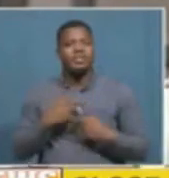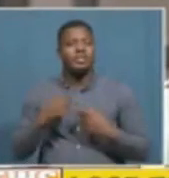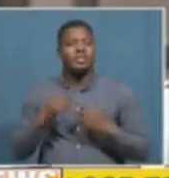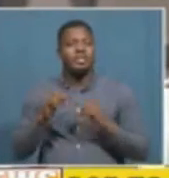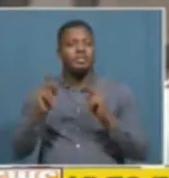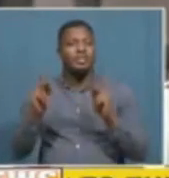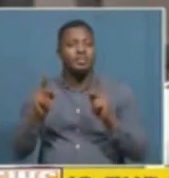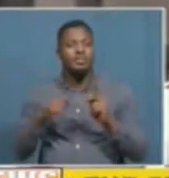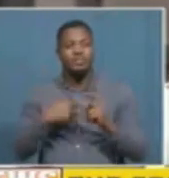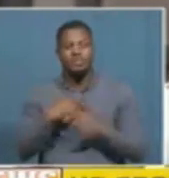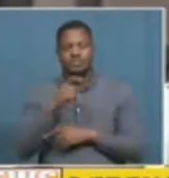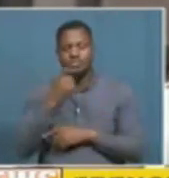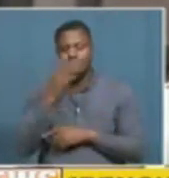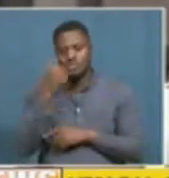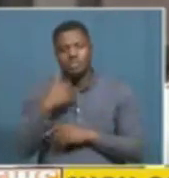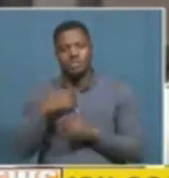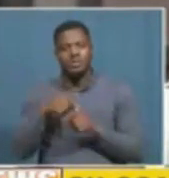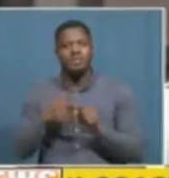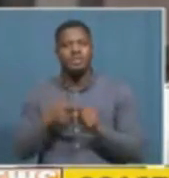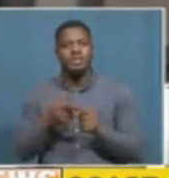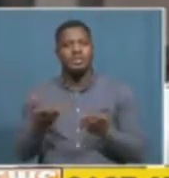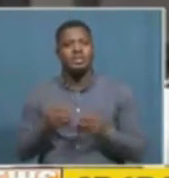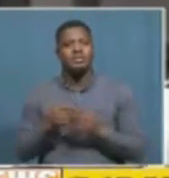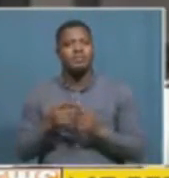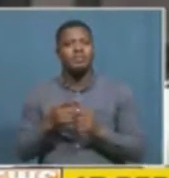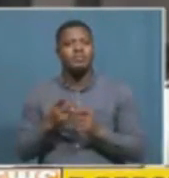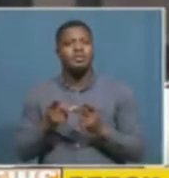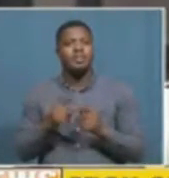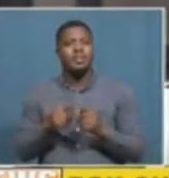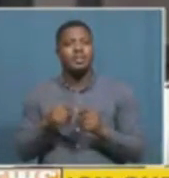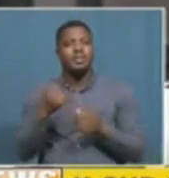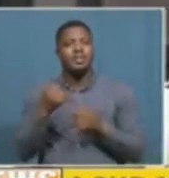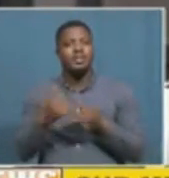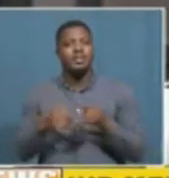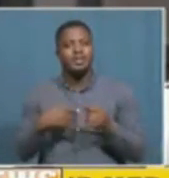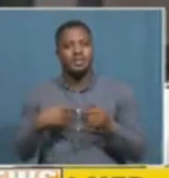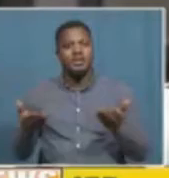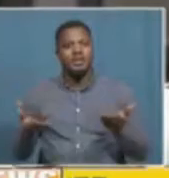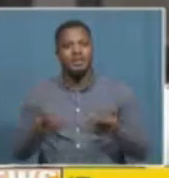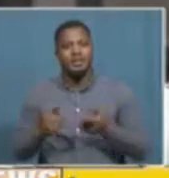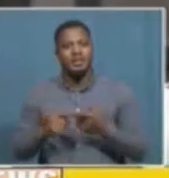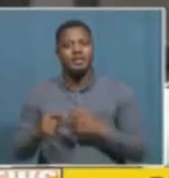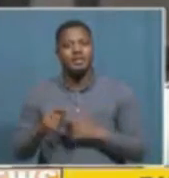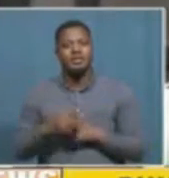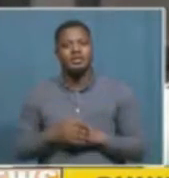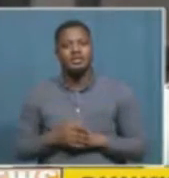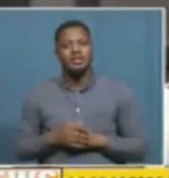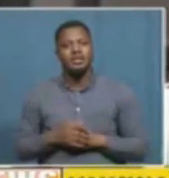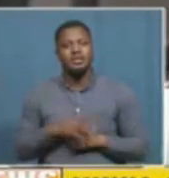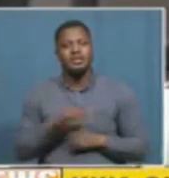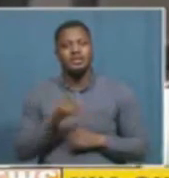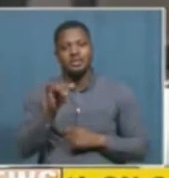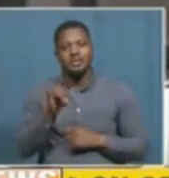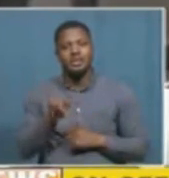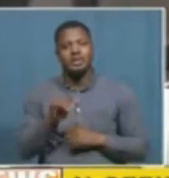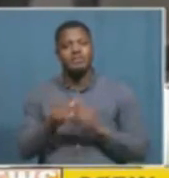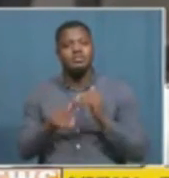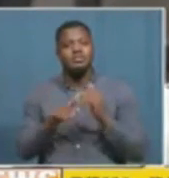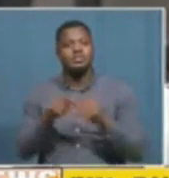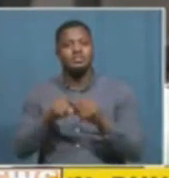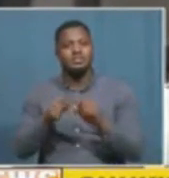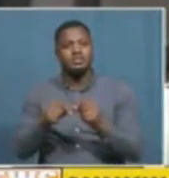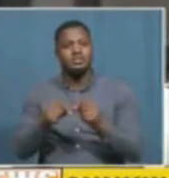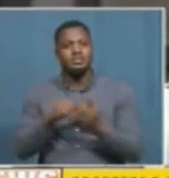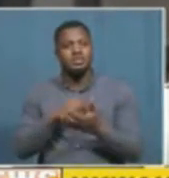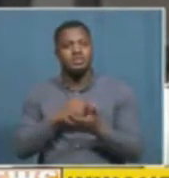We questioned why we even started in the first place. But alas, we're here today. And that step of starting this graduate